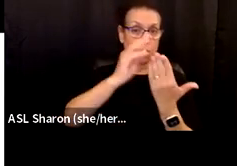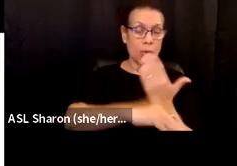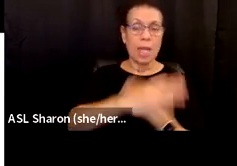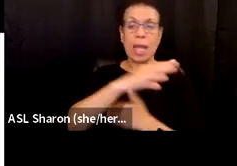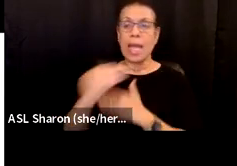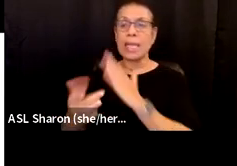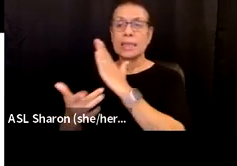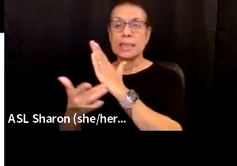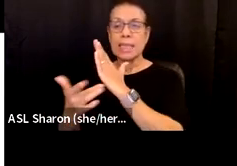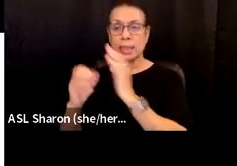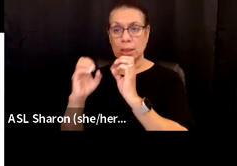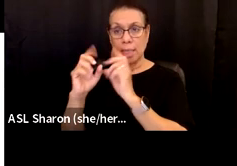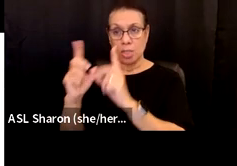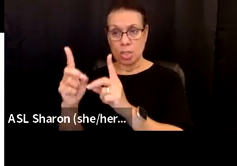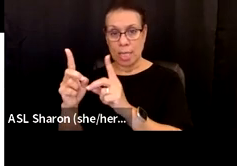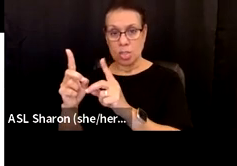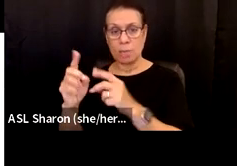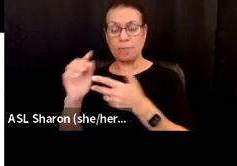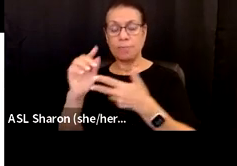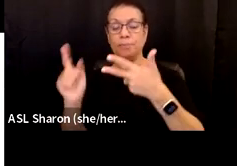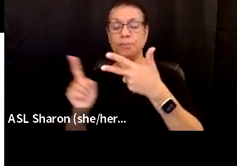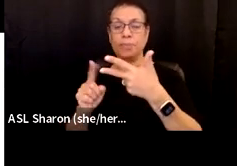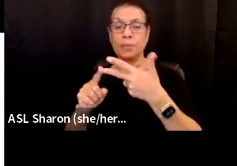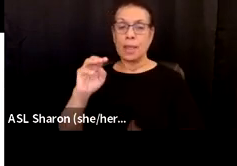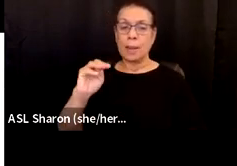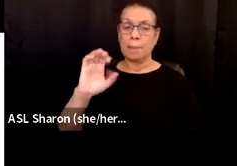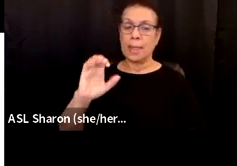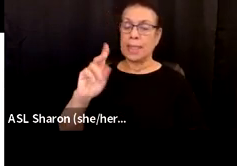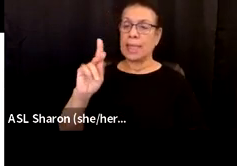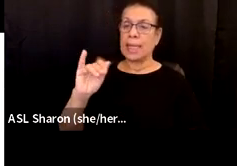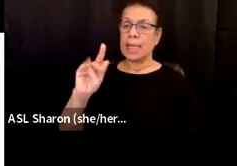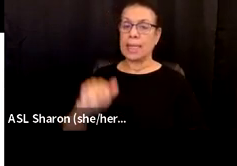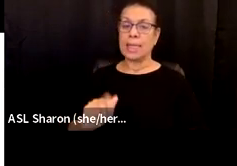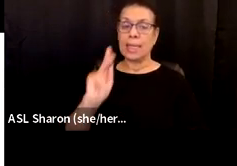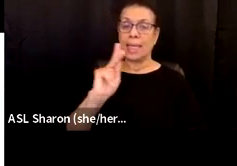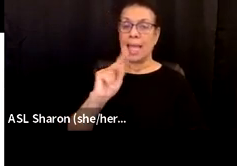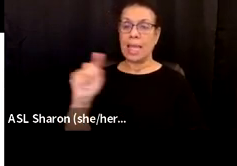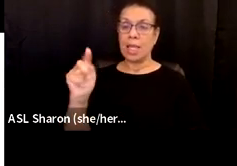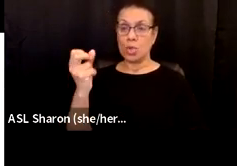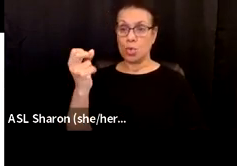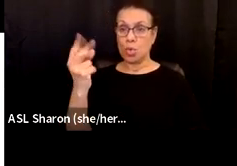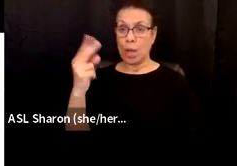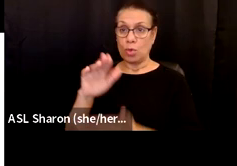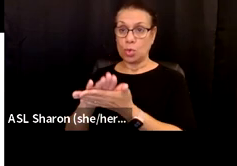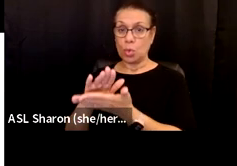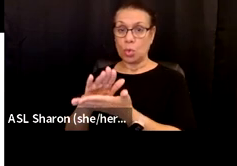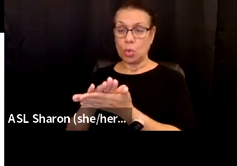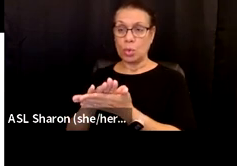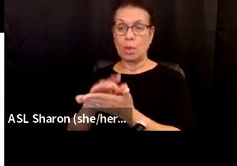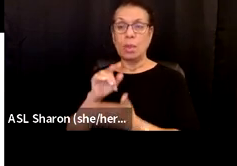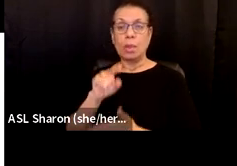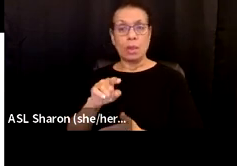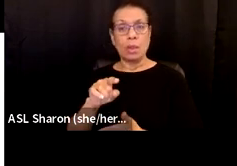technical education and then um the mckinley k-12 school you know we have they've made very clear the